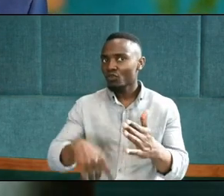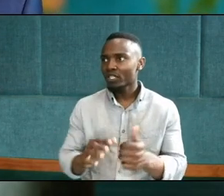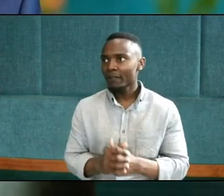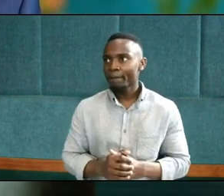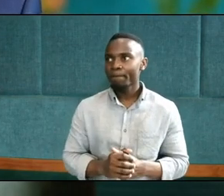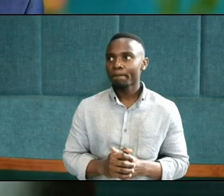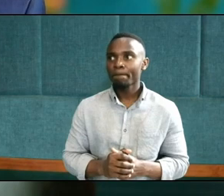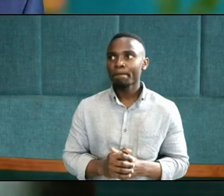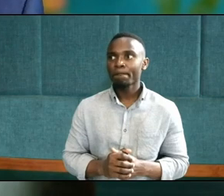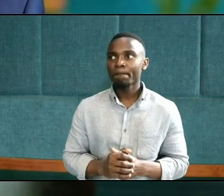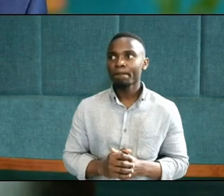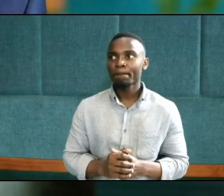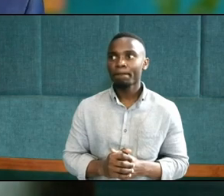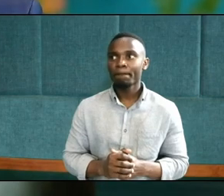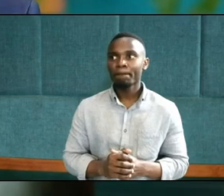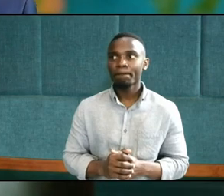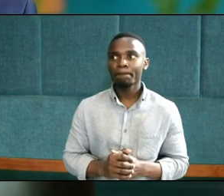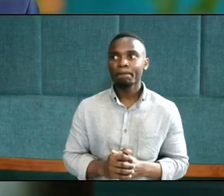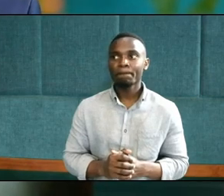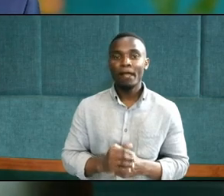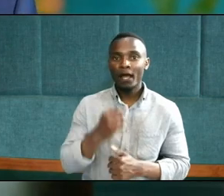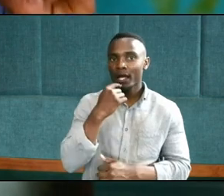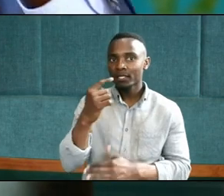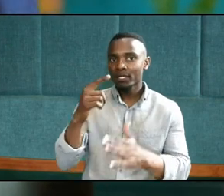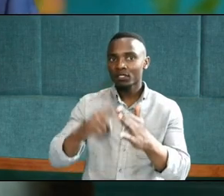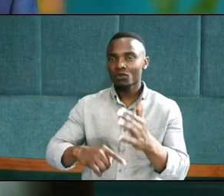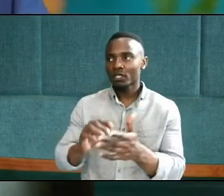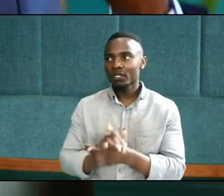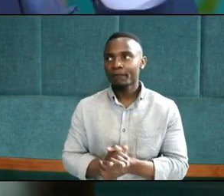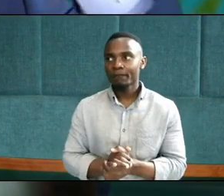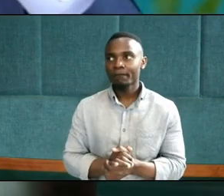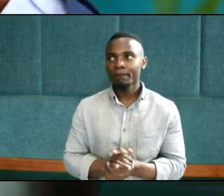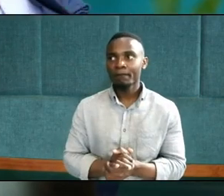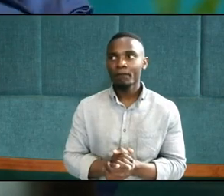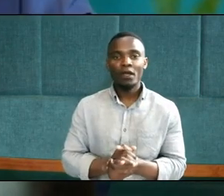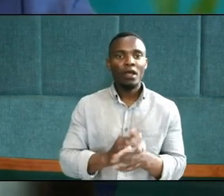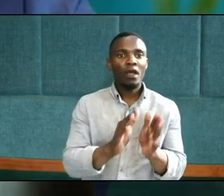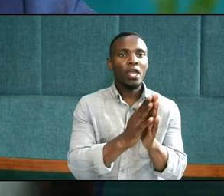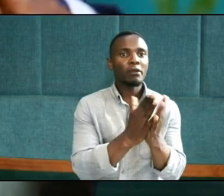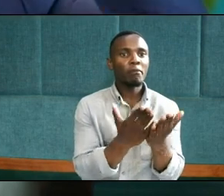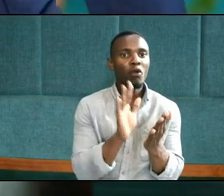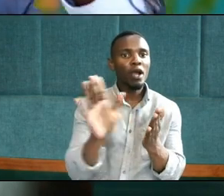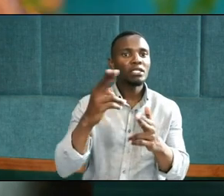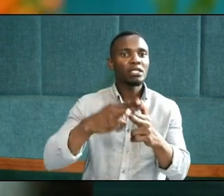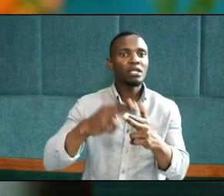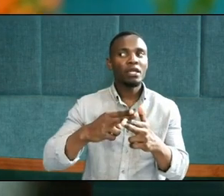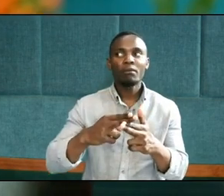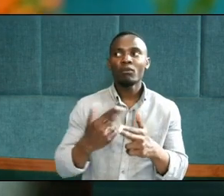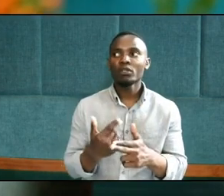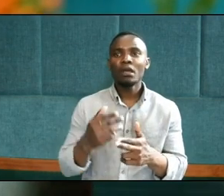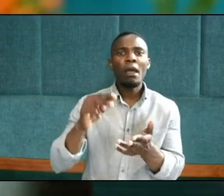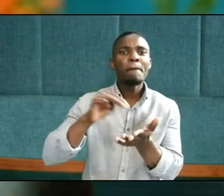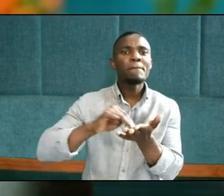has a sure method, which I'm sure would give you success if you implemented it. This found in the book, in our book called Ministry of